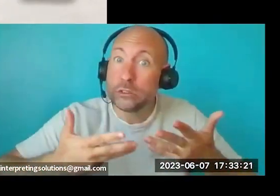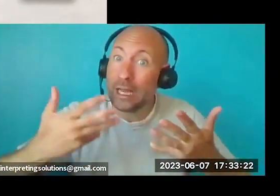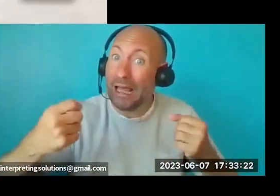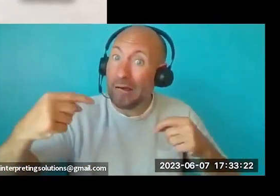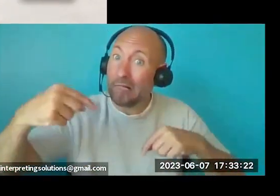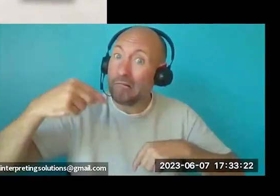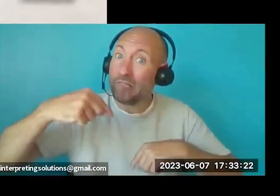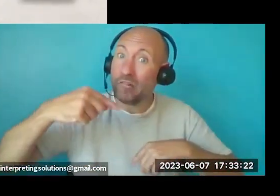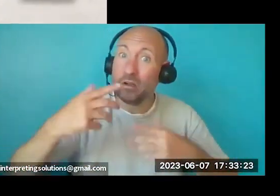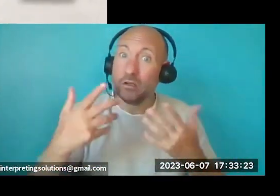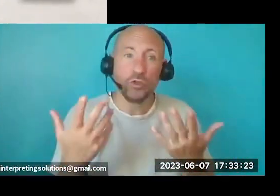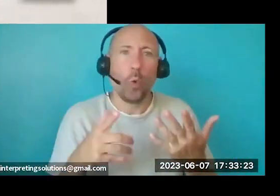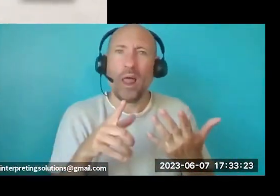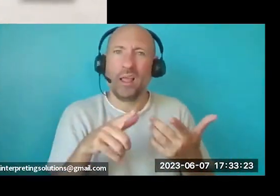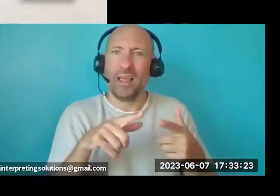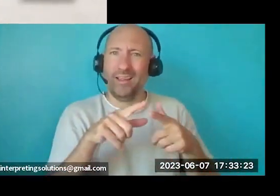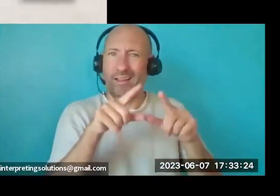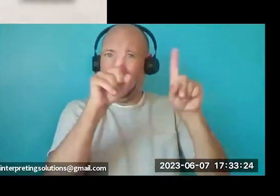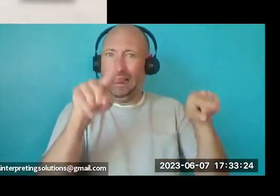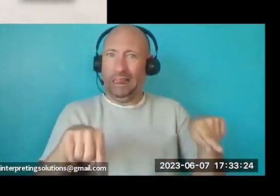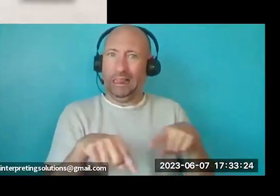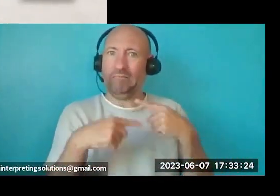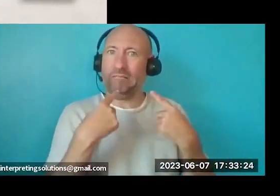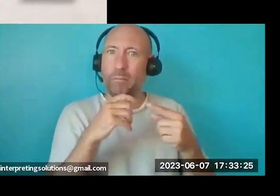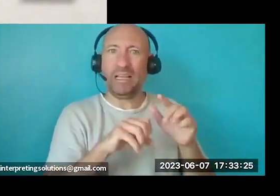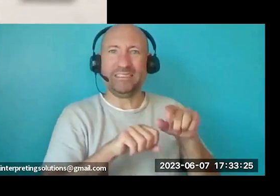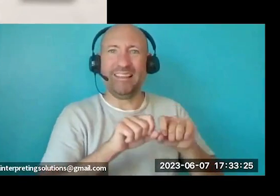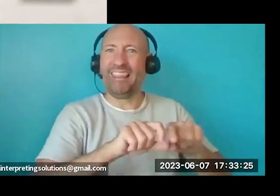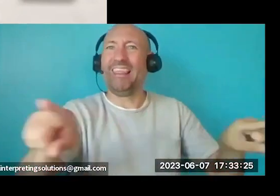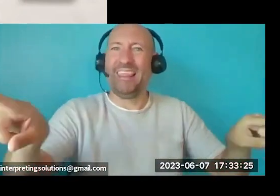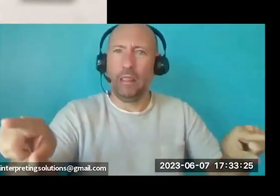providing like an audio flyer that introduces the work?